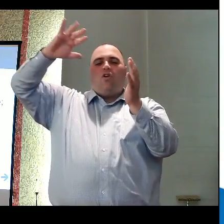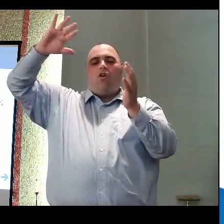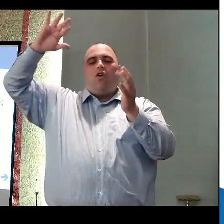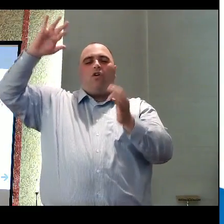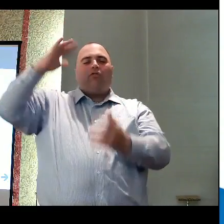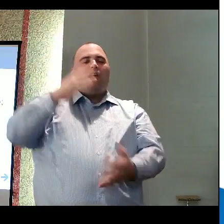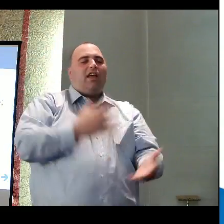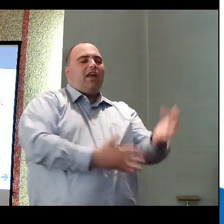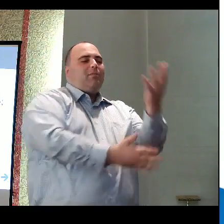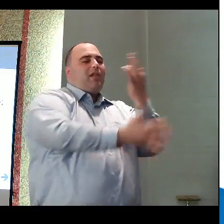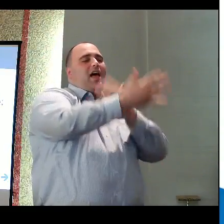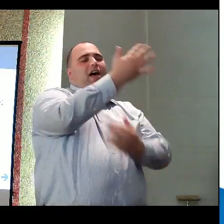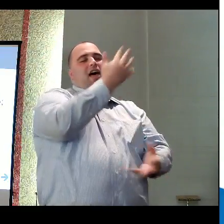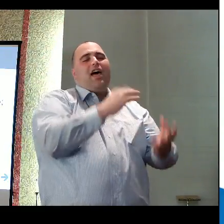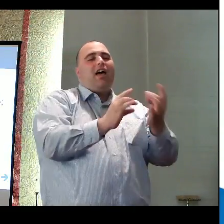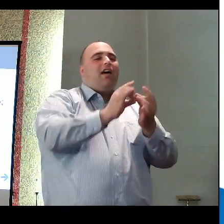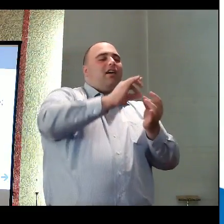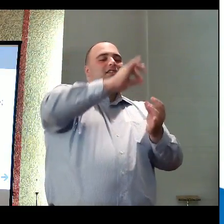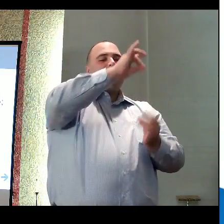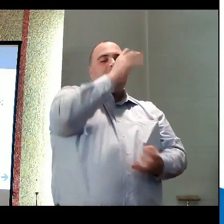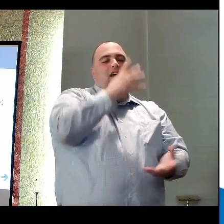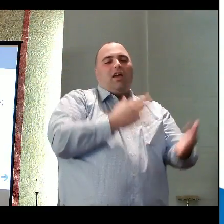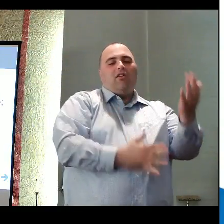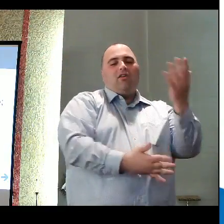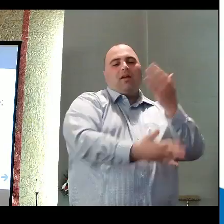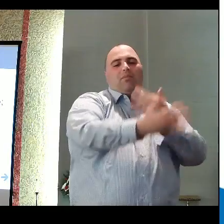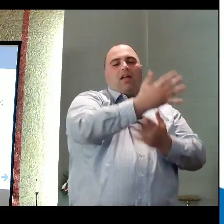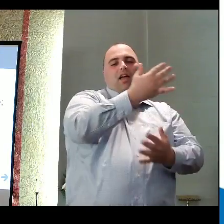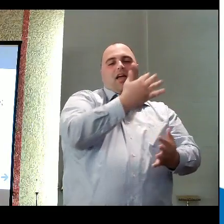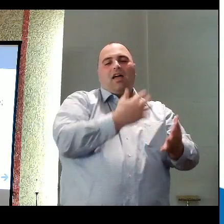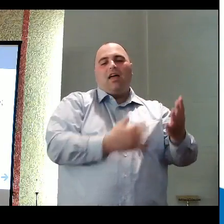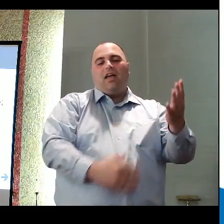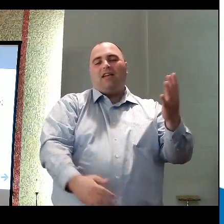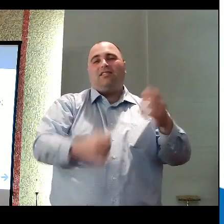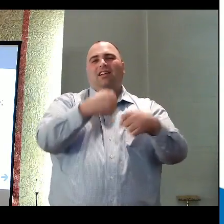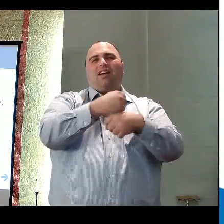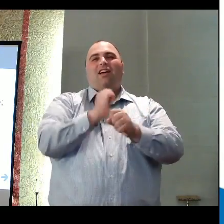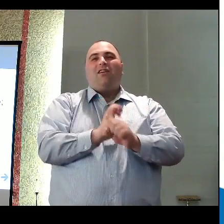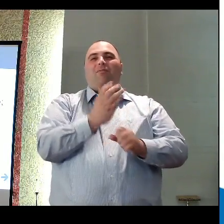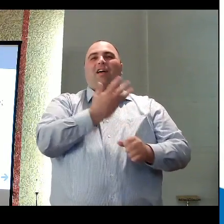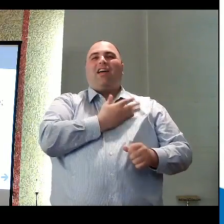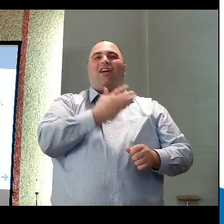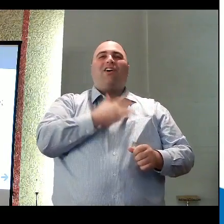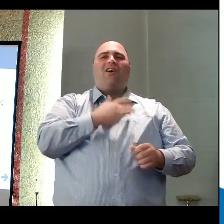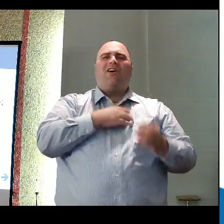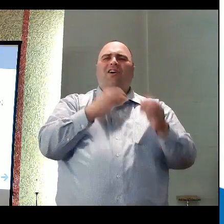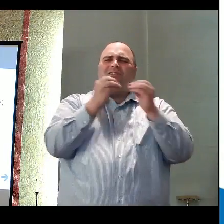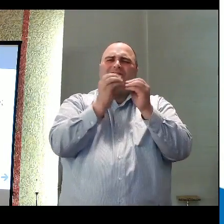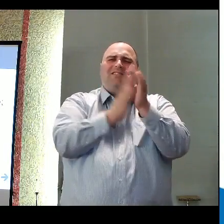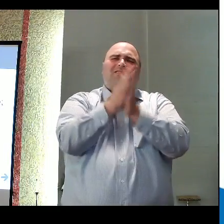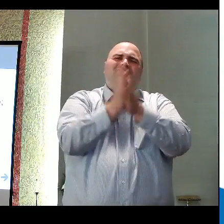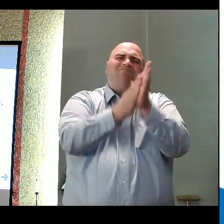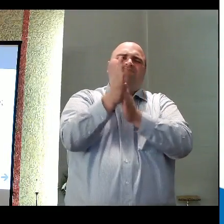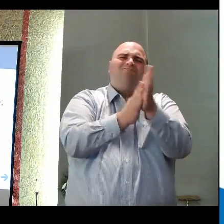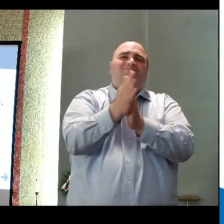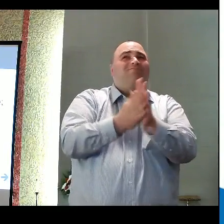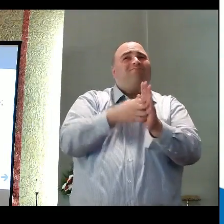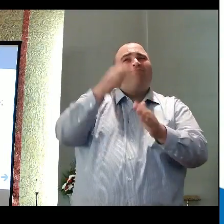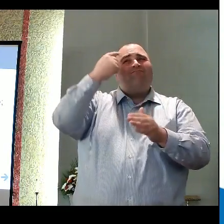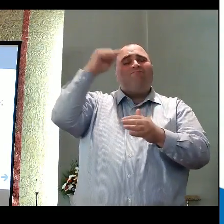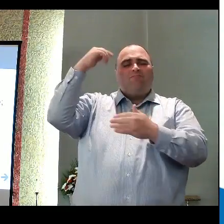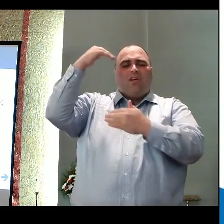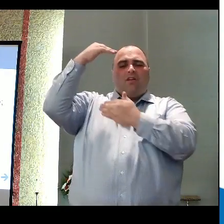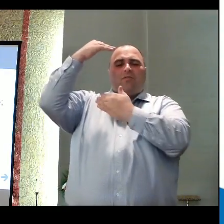Father's glory. Blaze, Spirit, blaze. Set our